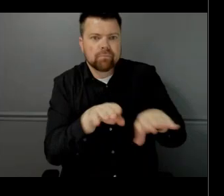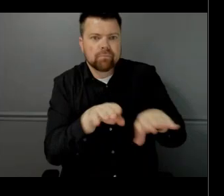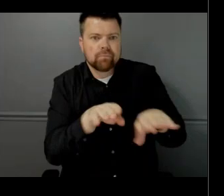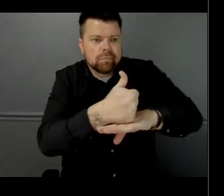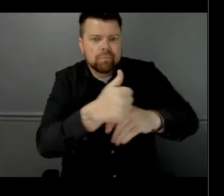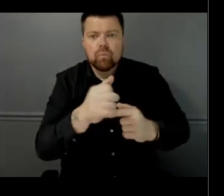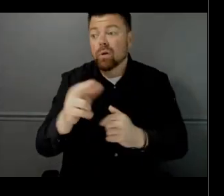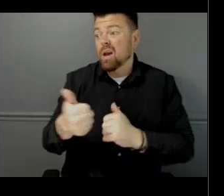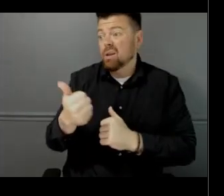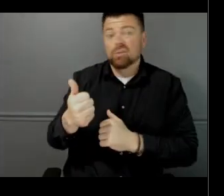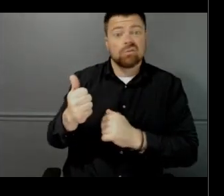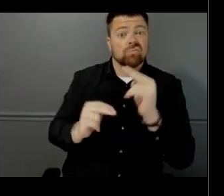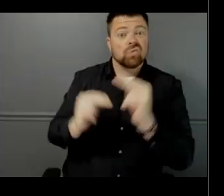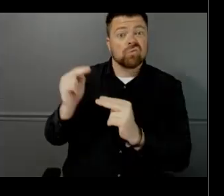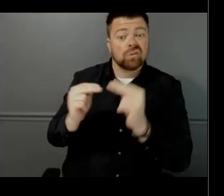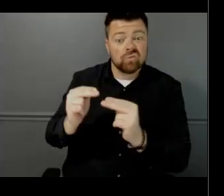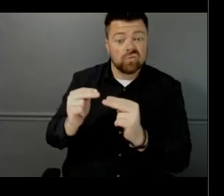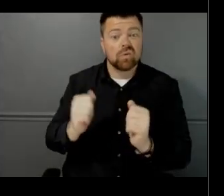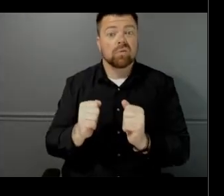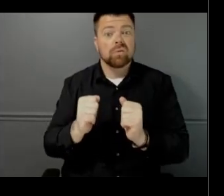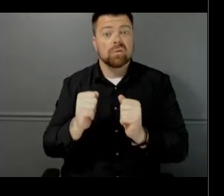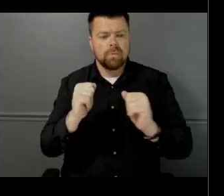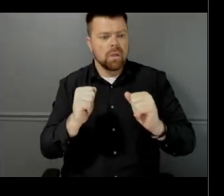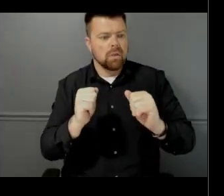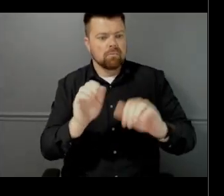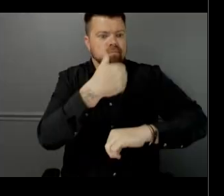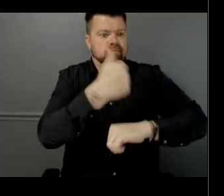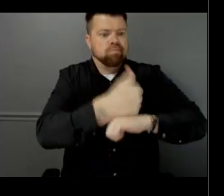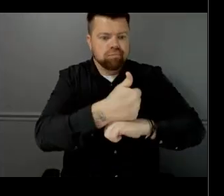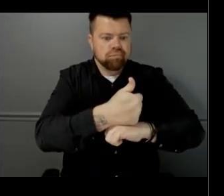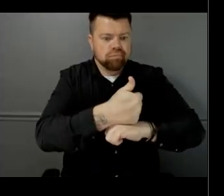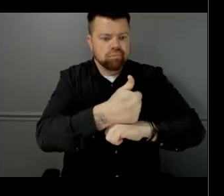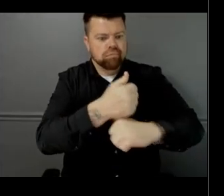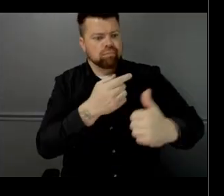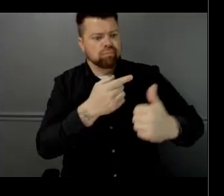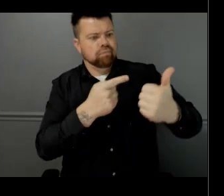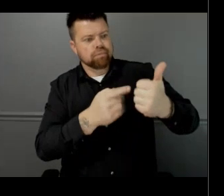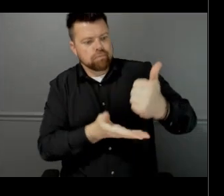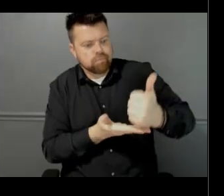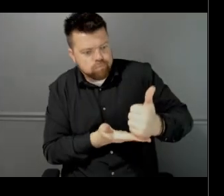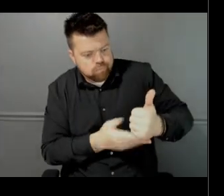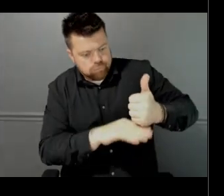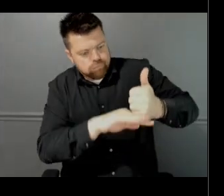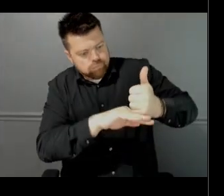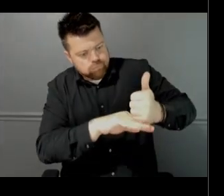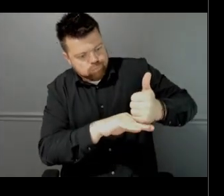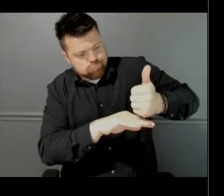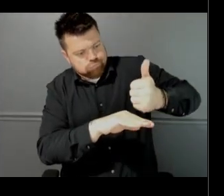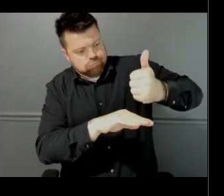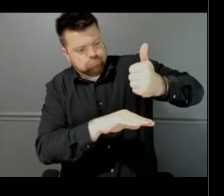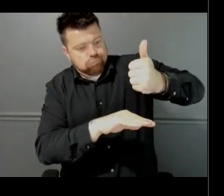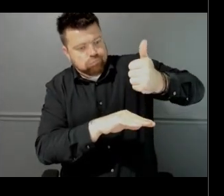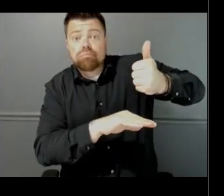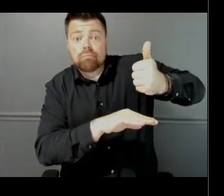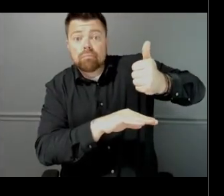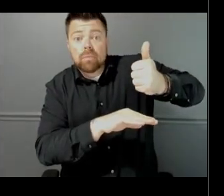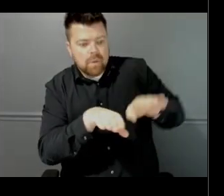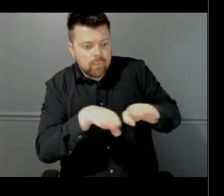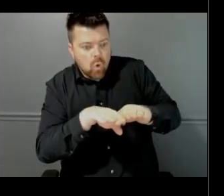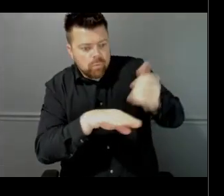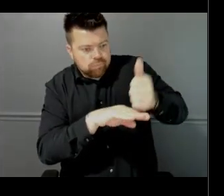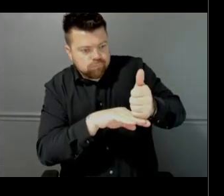structural member to be raised to a specific level above the base floor